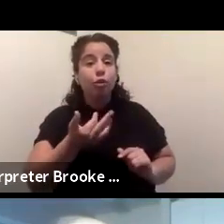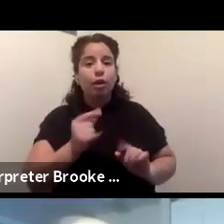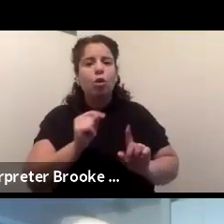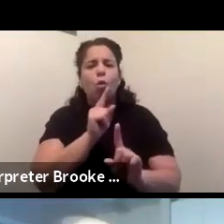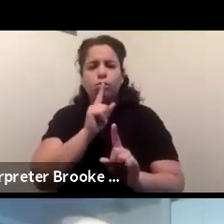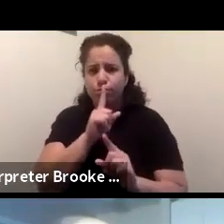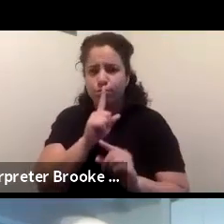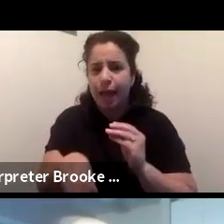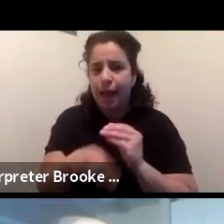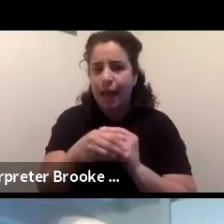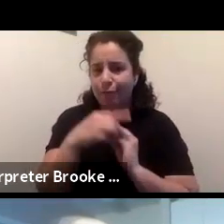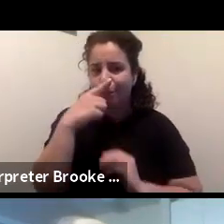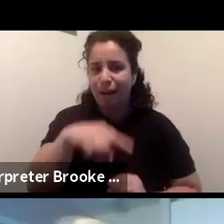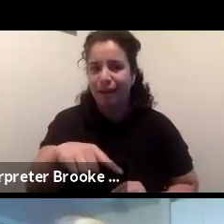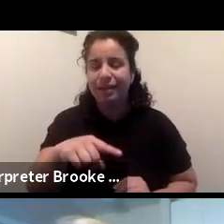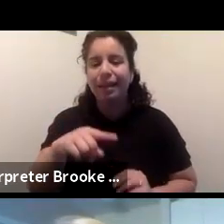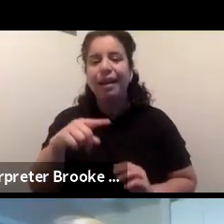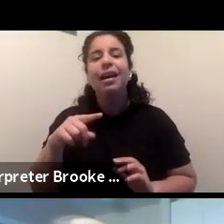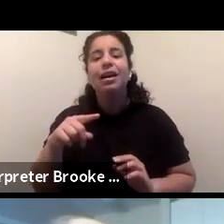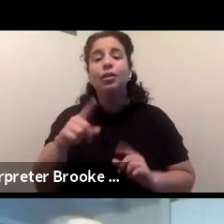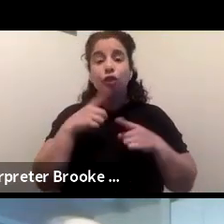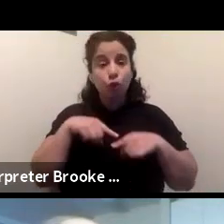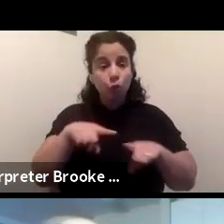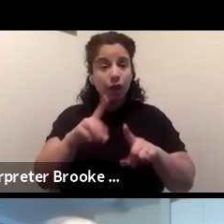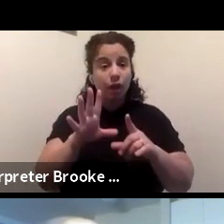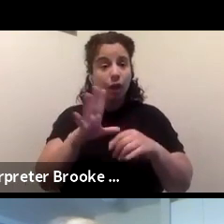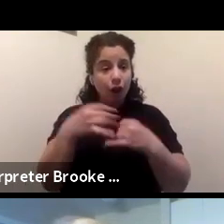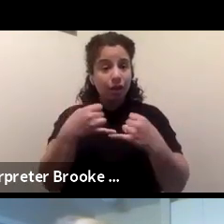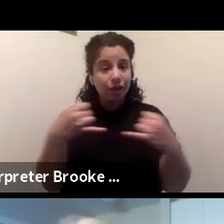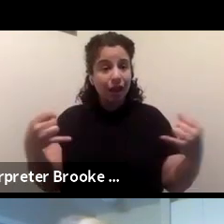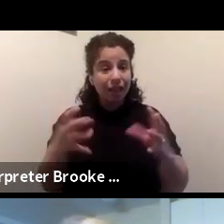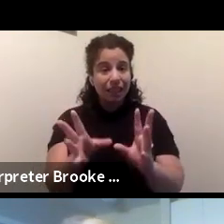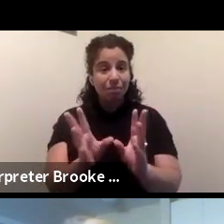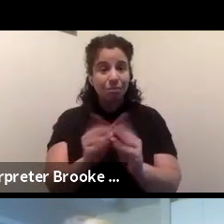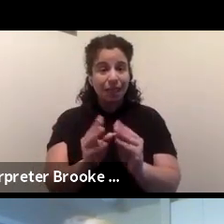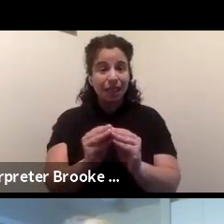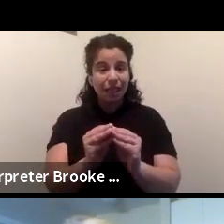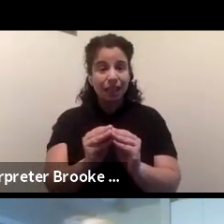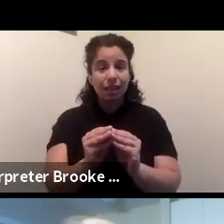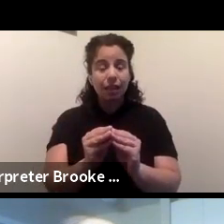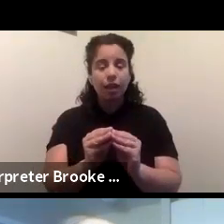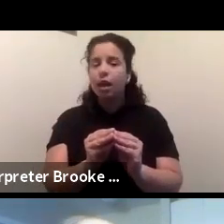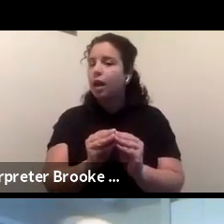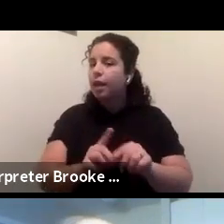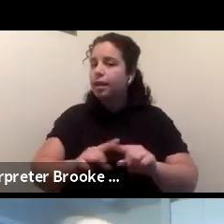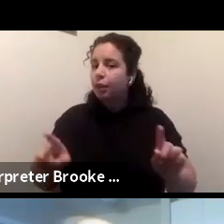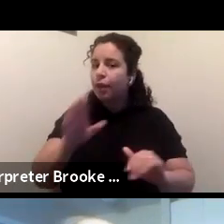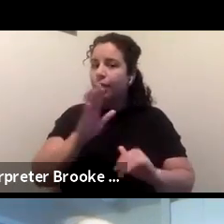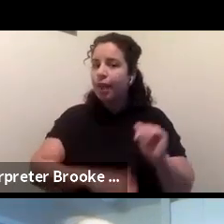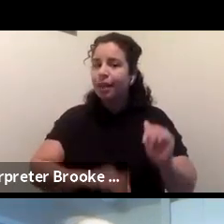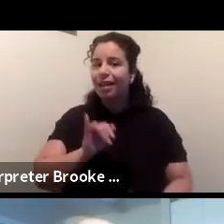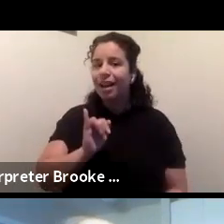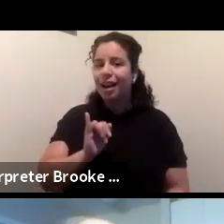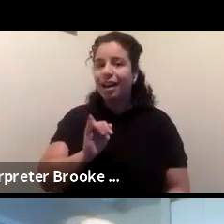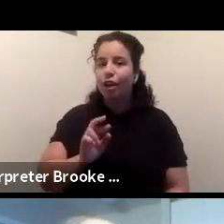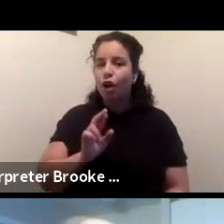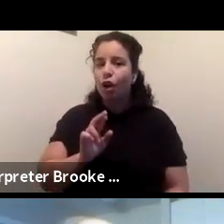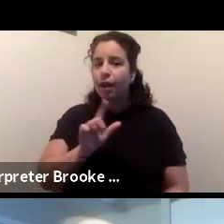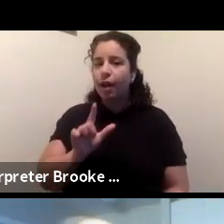thing. Doing digital meetings is different than meeting IRL in meet space. In